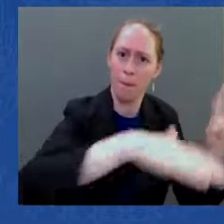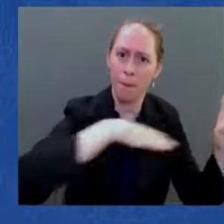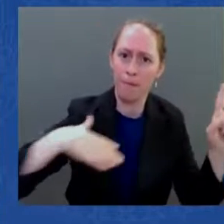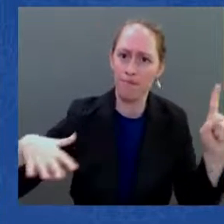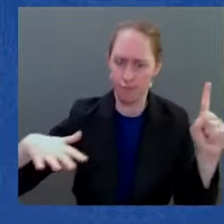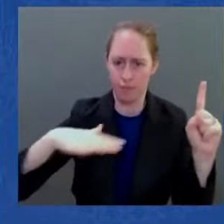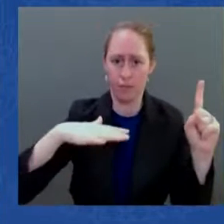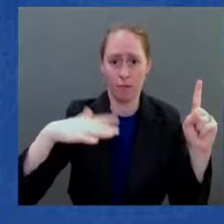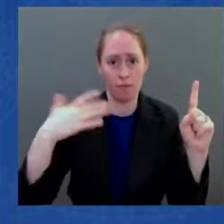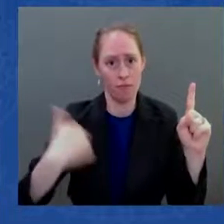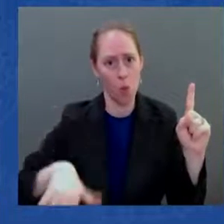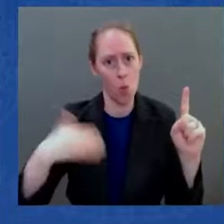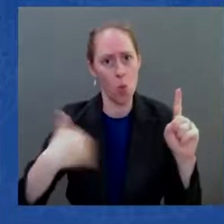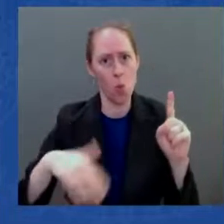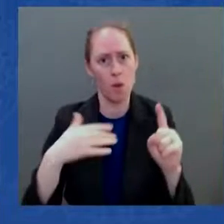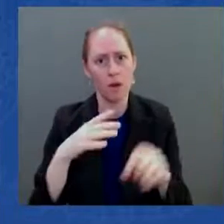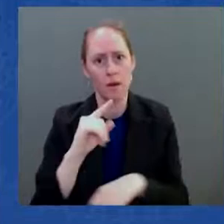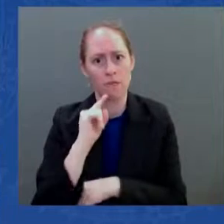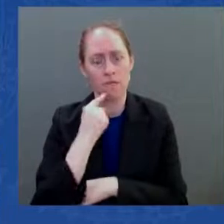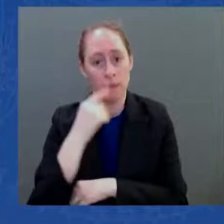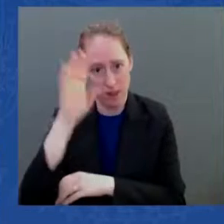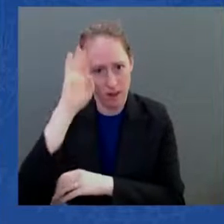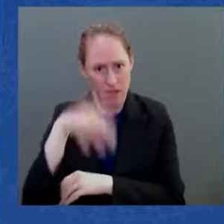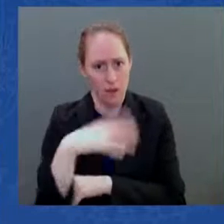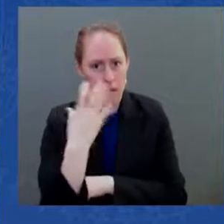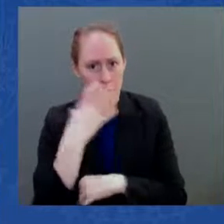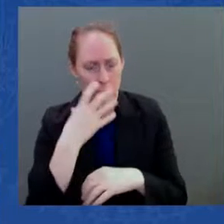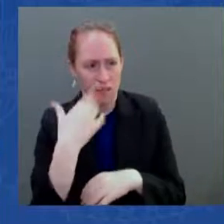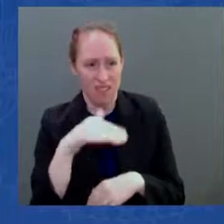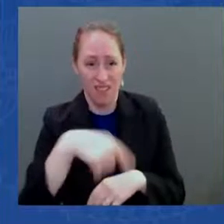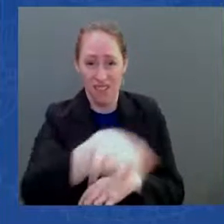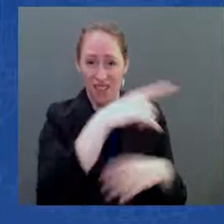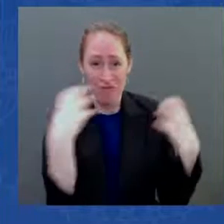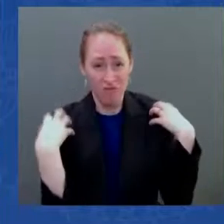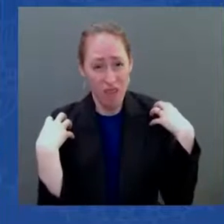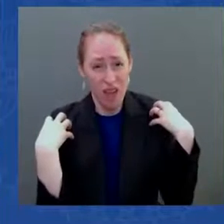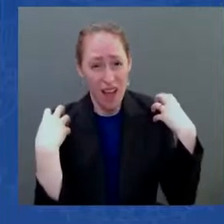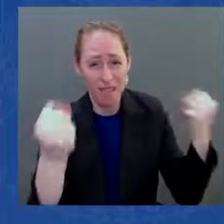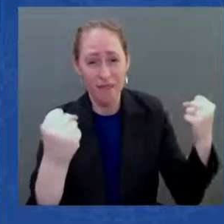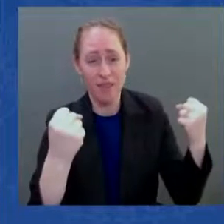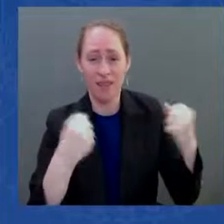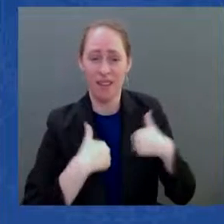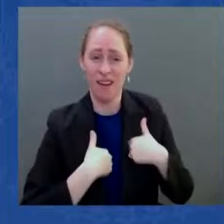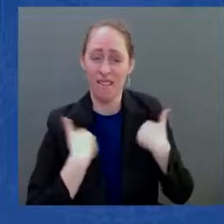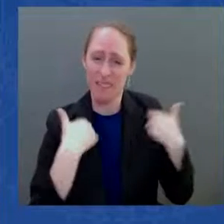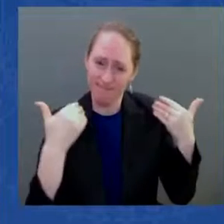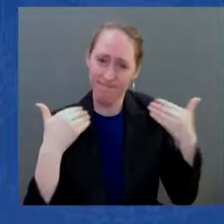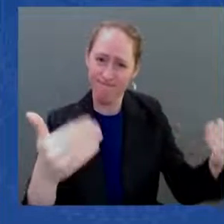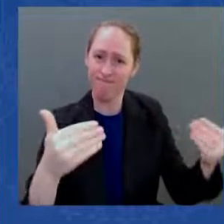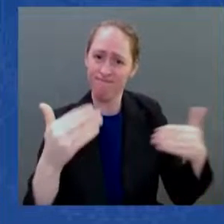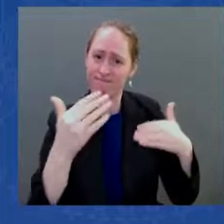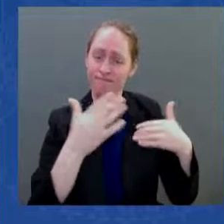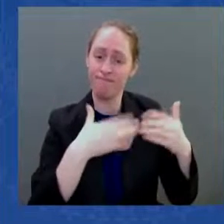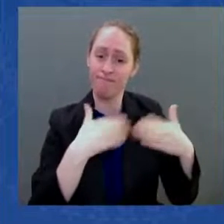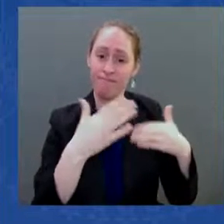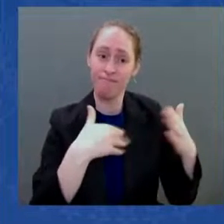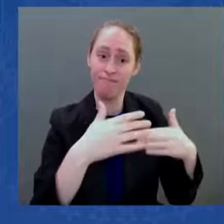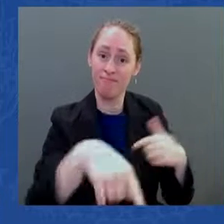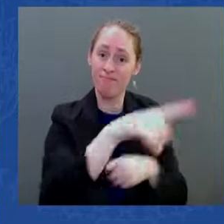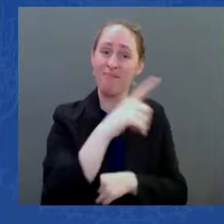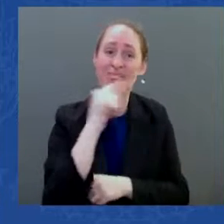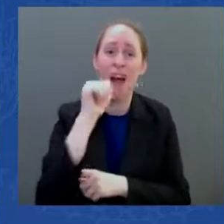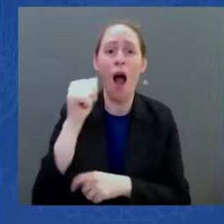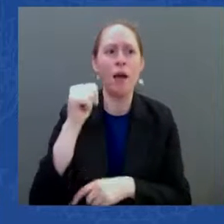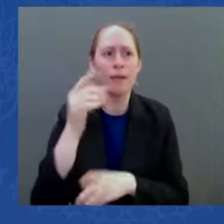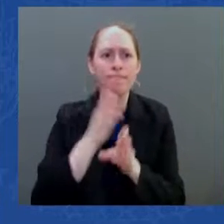resolve that they're showing, not just their military, but the average citizen, men and women, young men, young women as